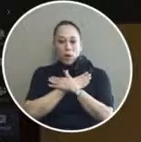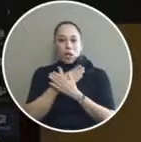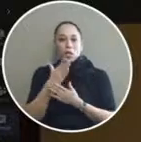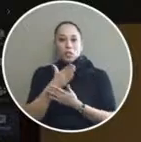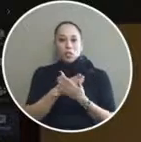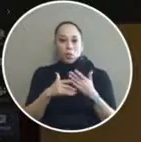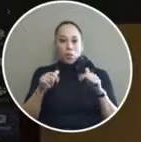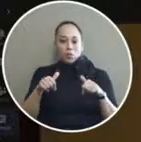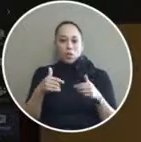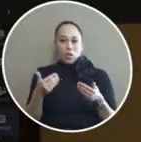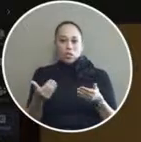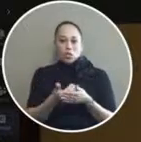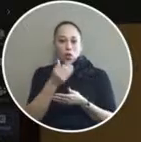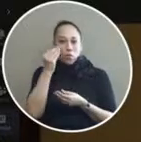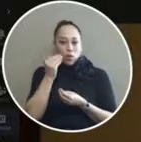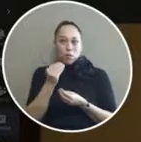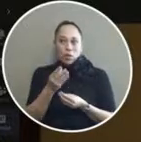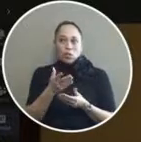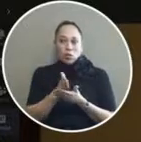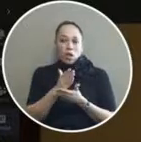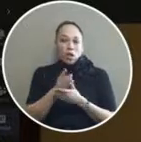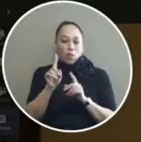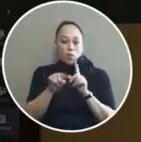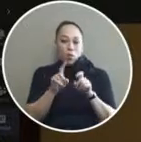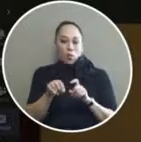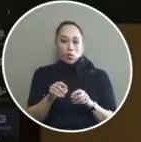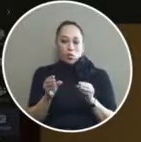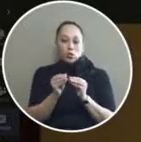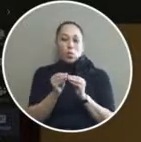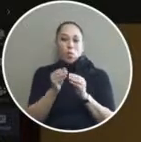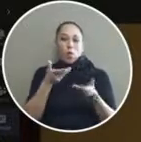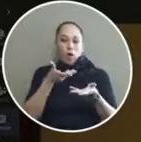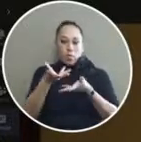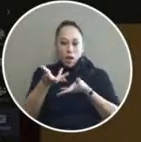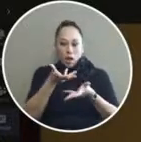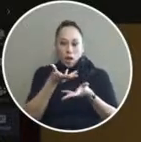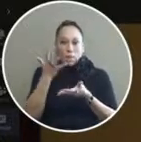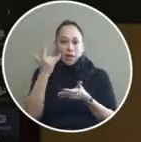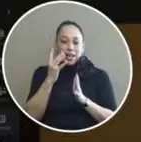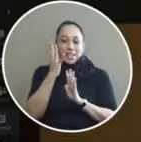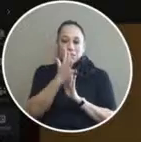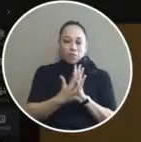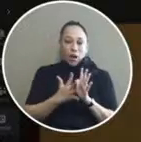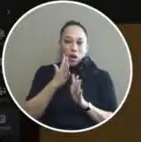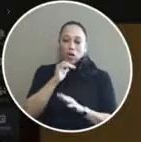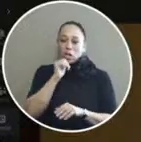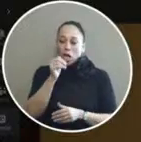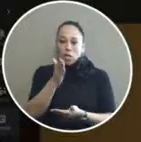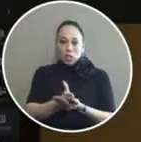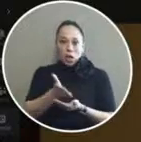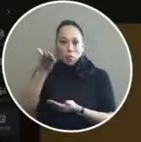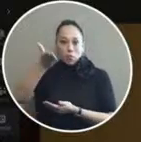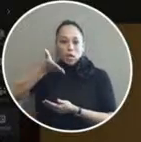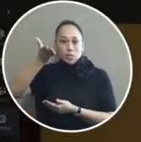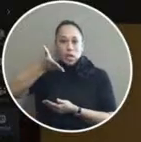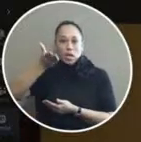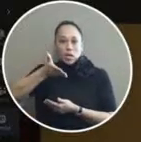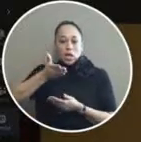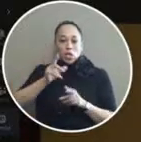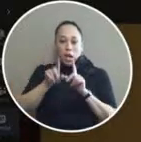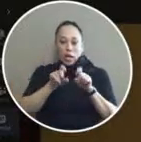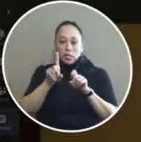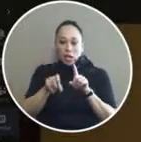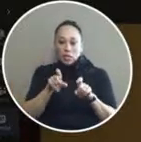these updates to allow for questioning so that there's more of a dialogue. Because 5 hours nonstop of presentations with us